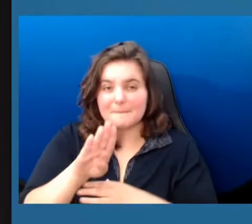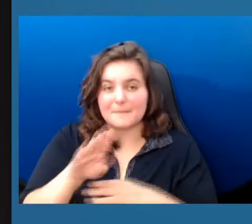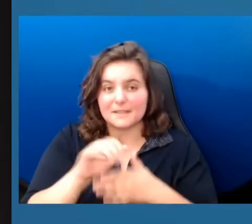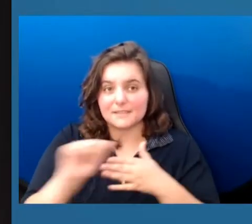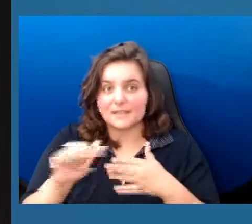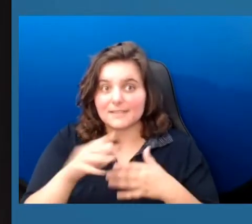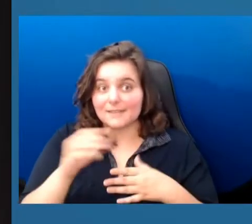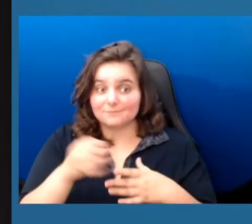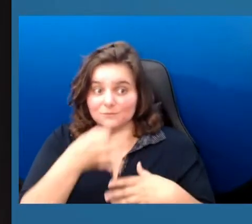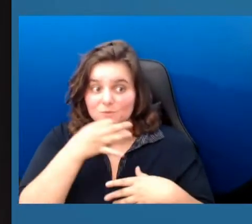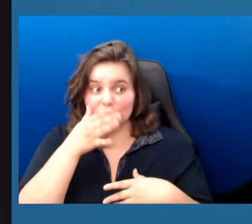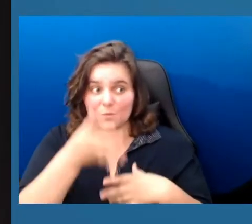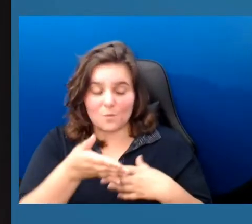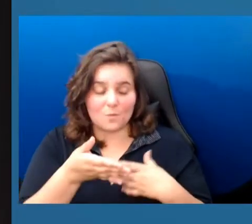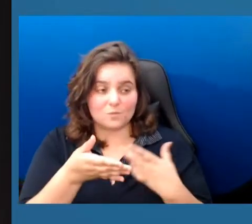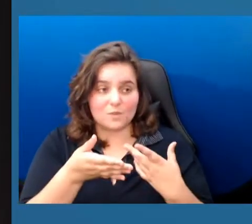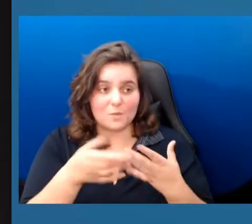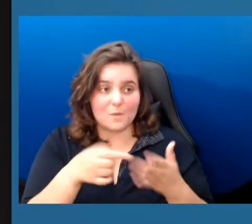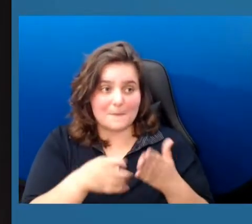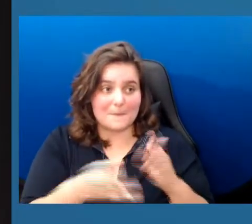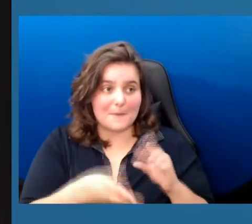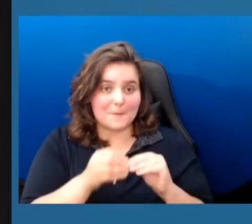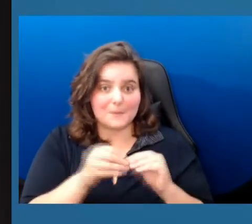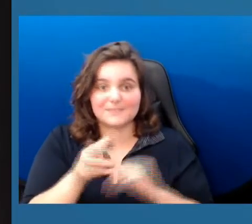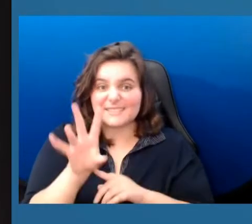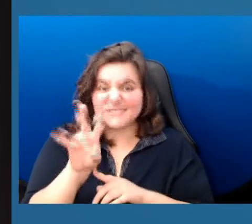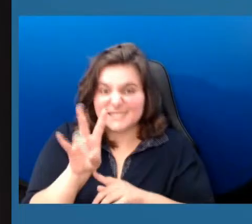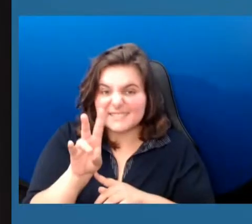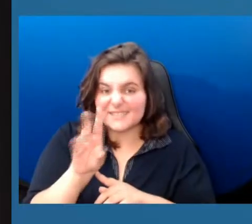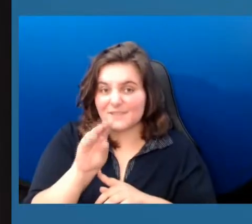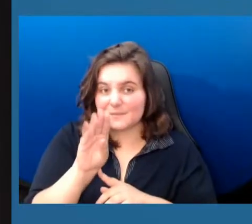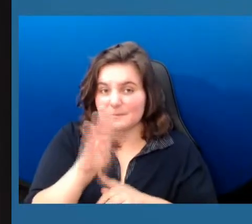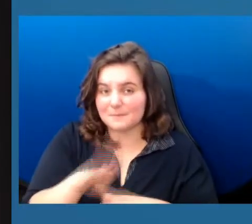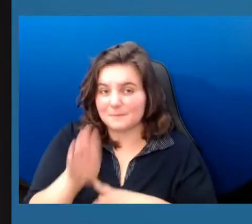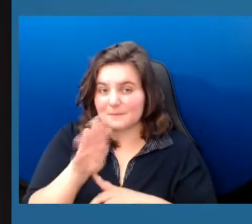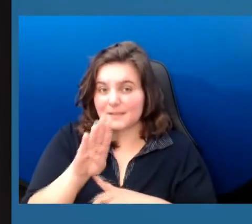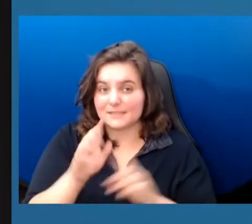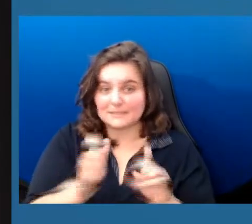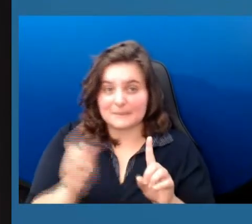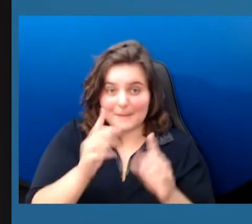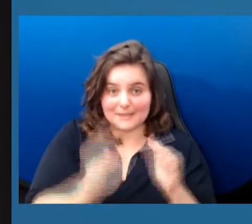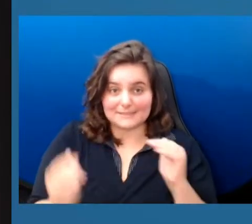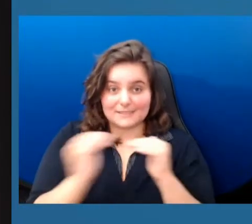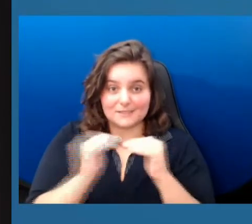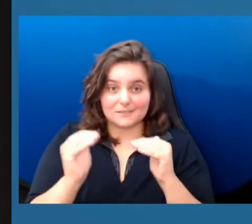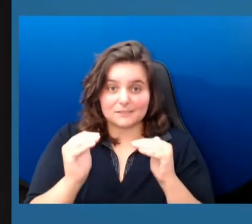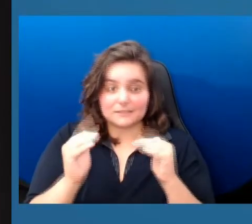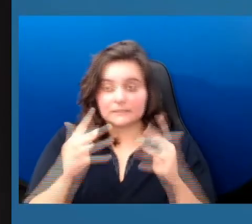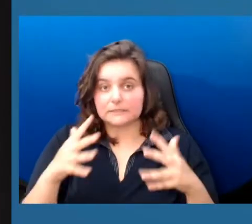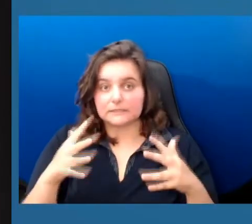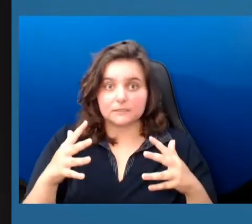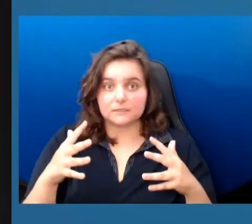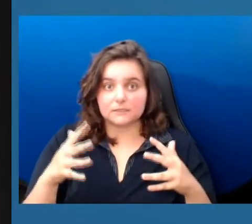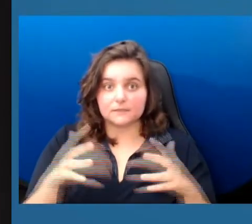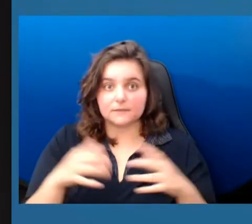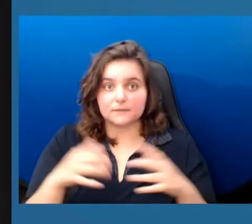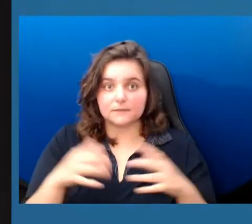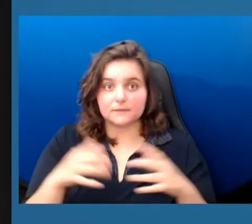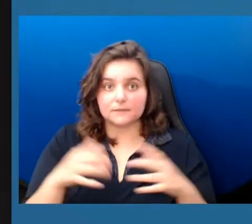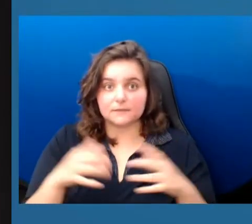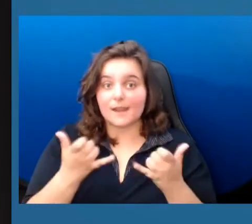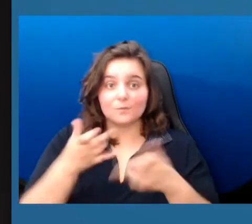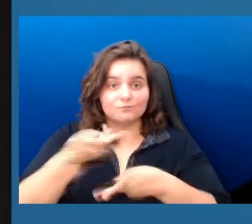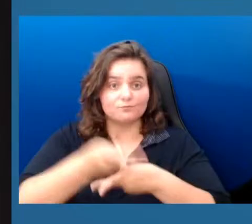another $7 billion to get us back to even. And this is now taken care of. And this is